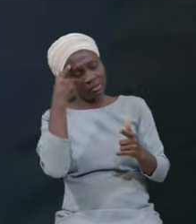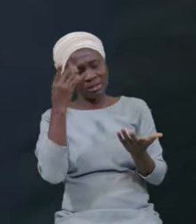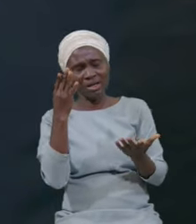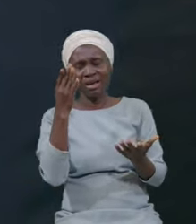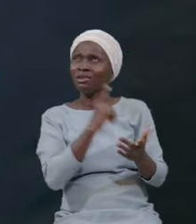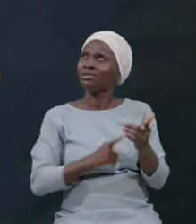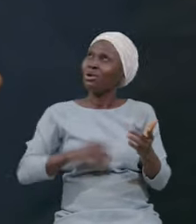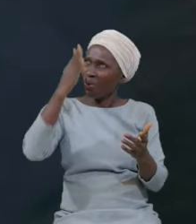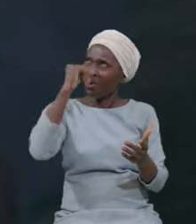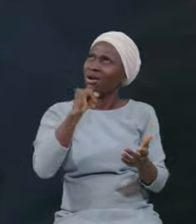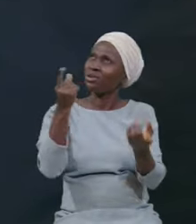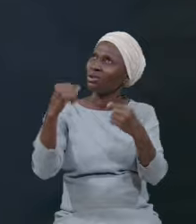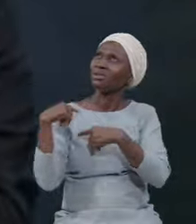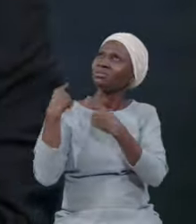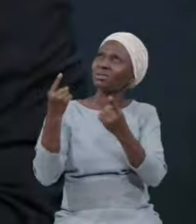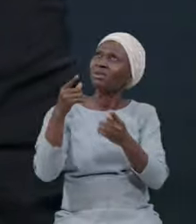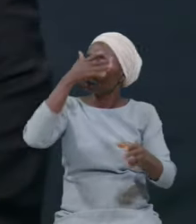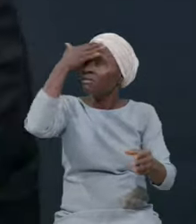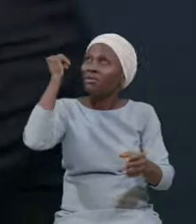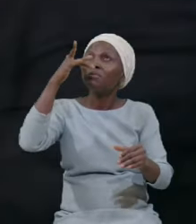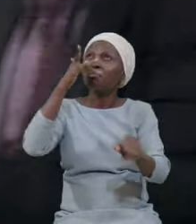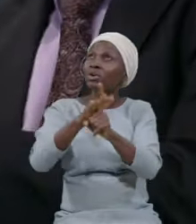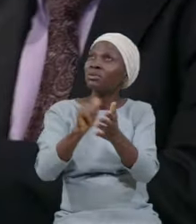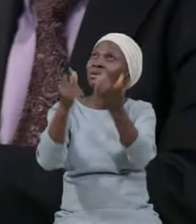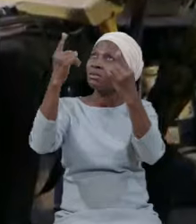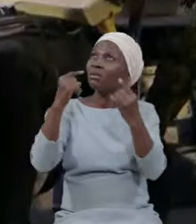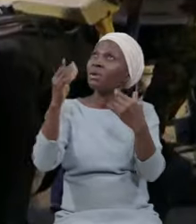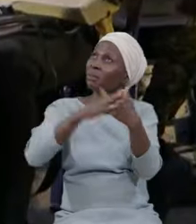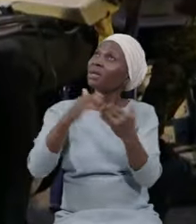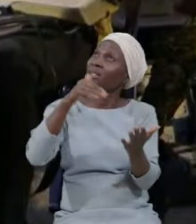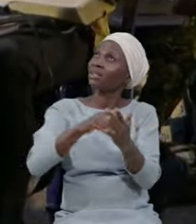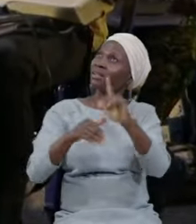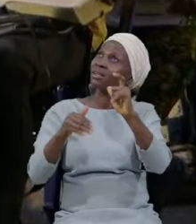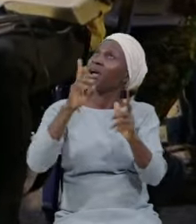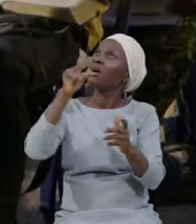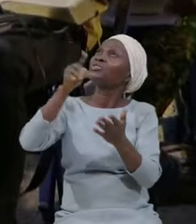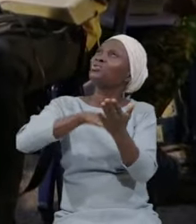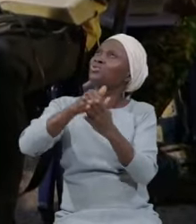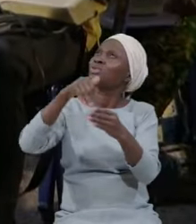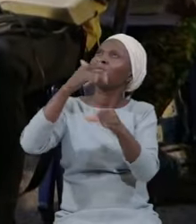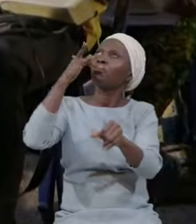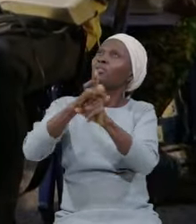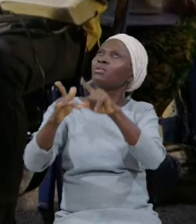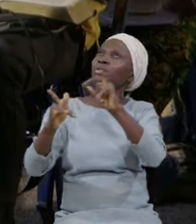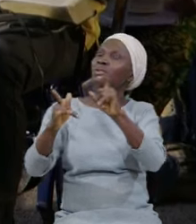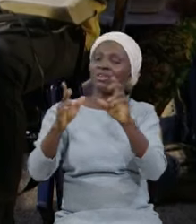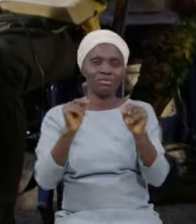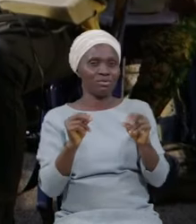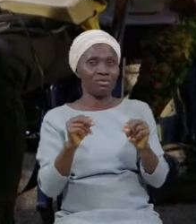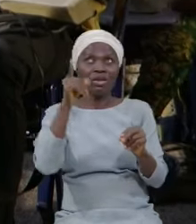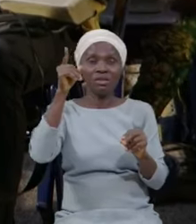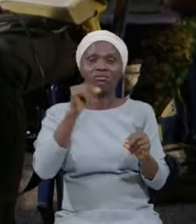promise that you are coming? Are you slack in your promise that you are coming? No, he is not